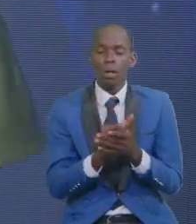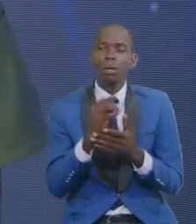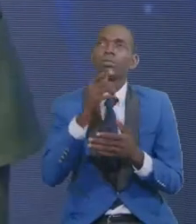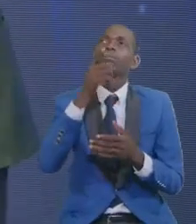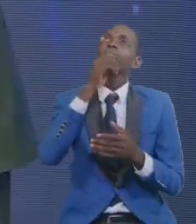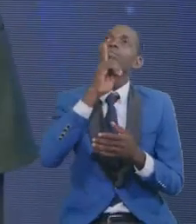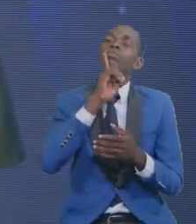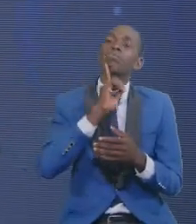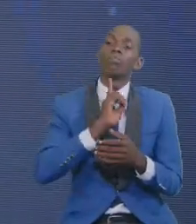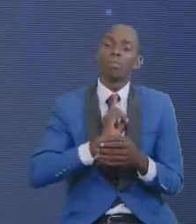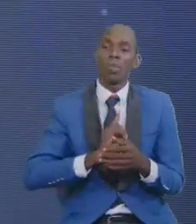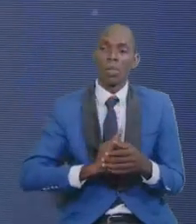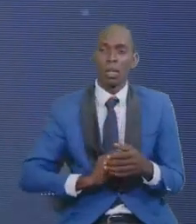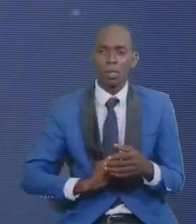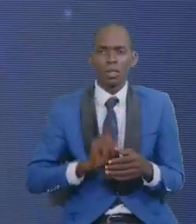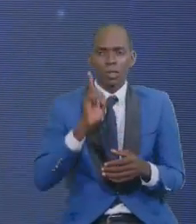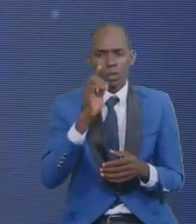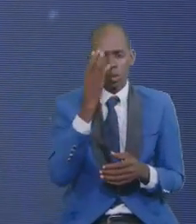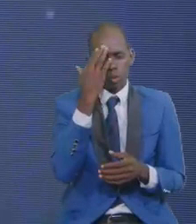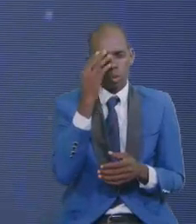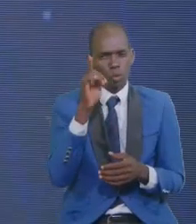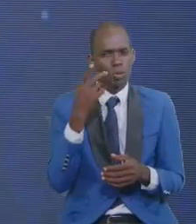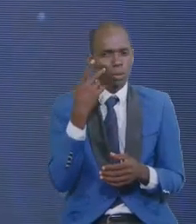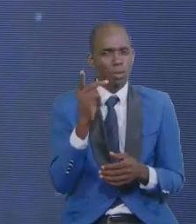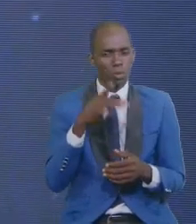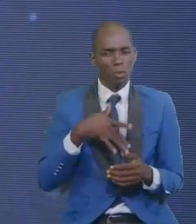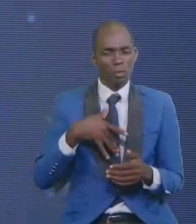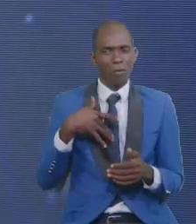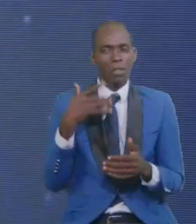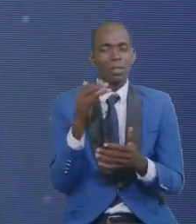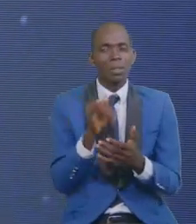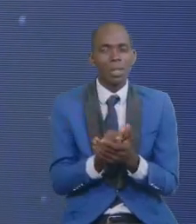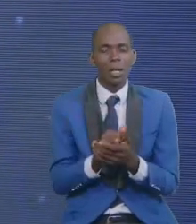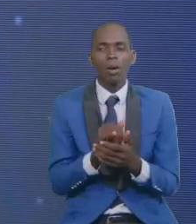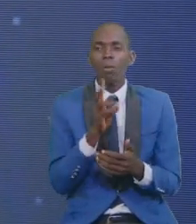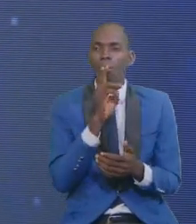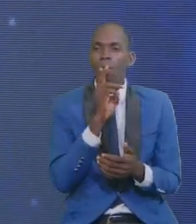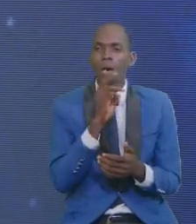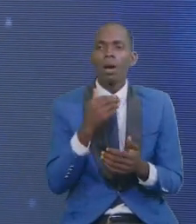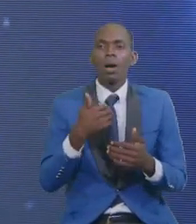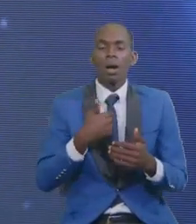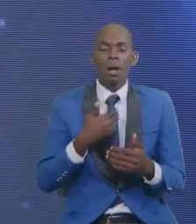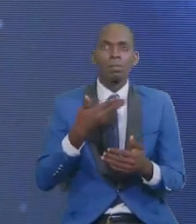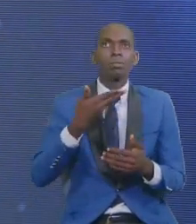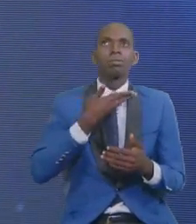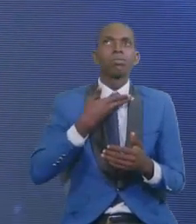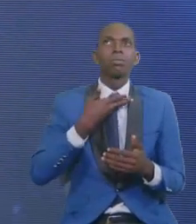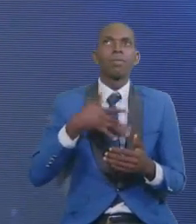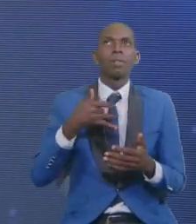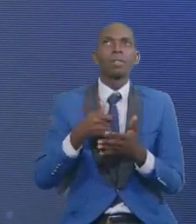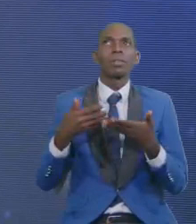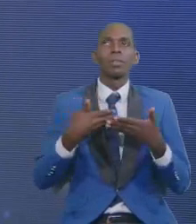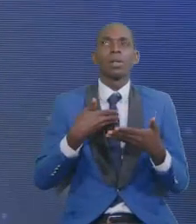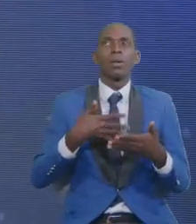you see, you know, you feel that water, it has reached that place, it has reached that place. And when